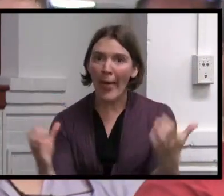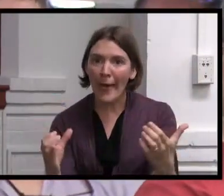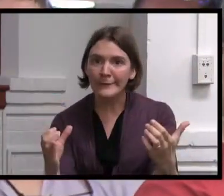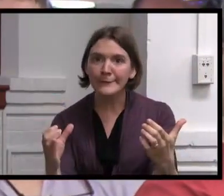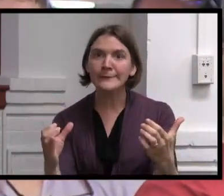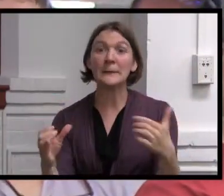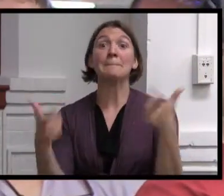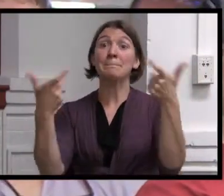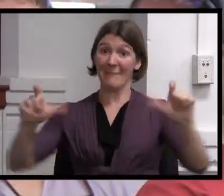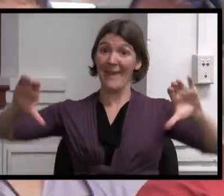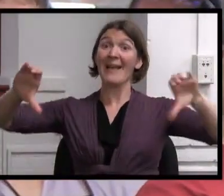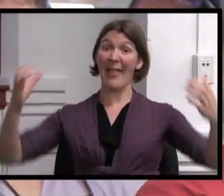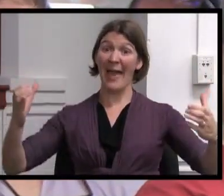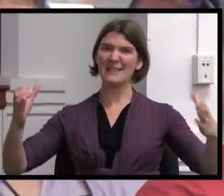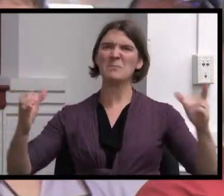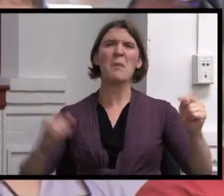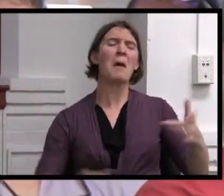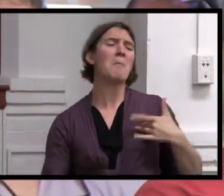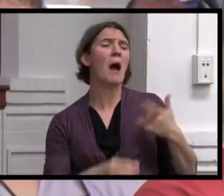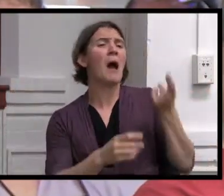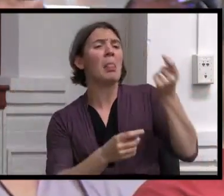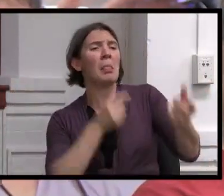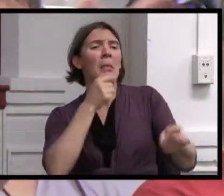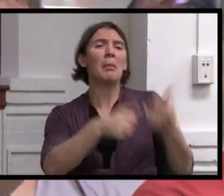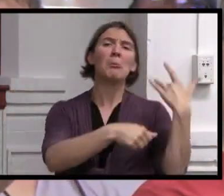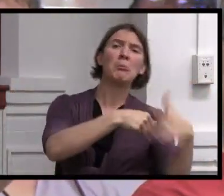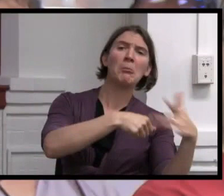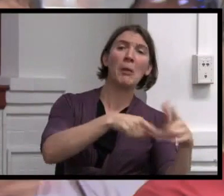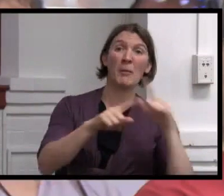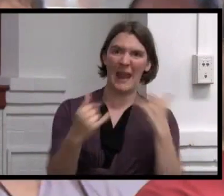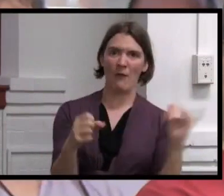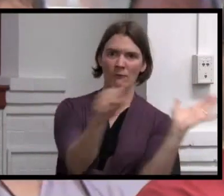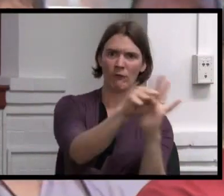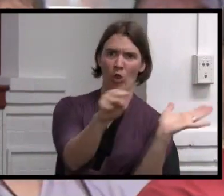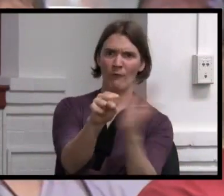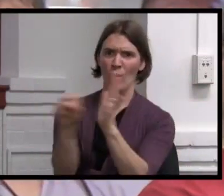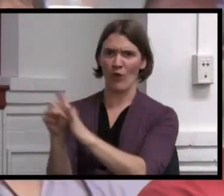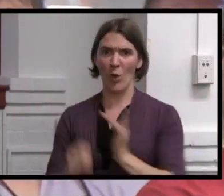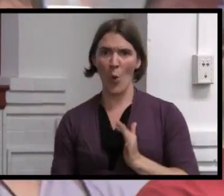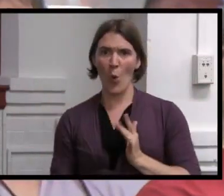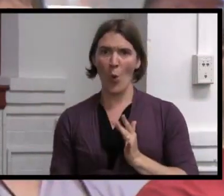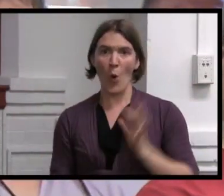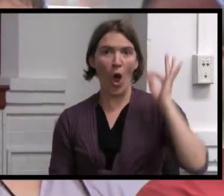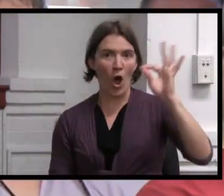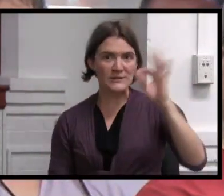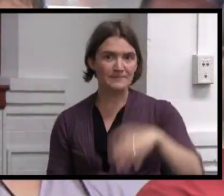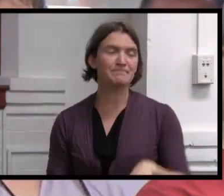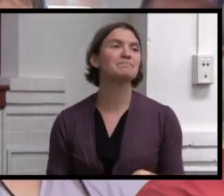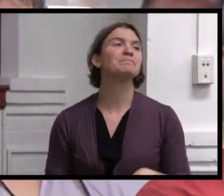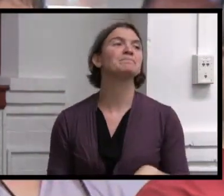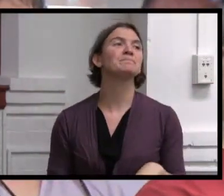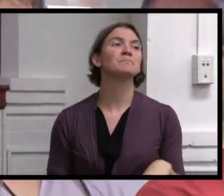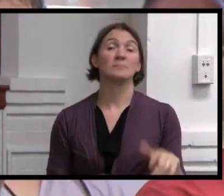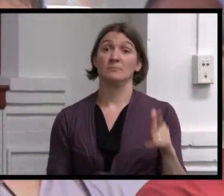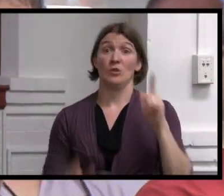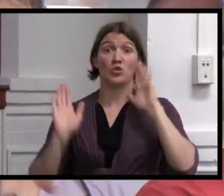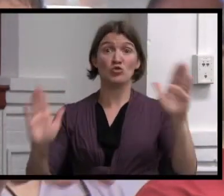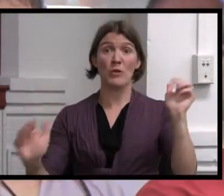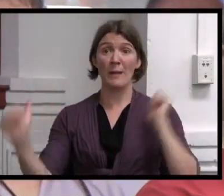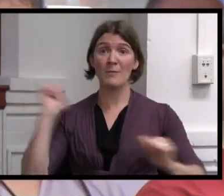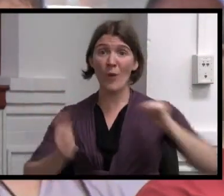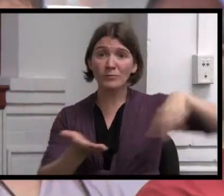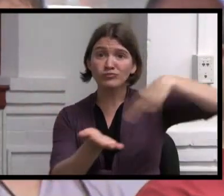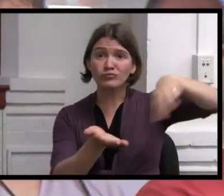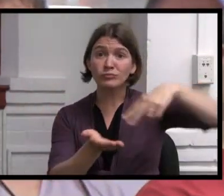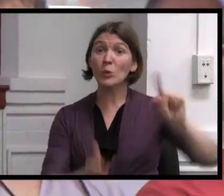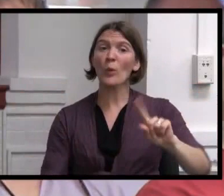always had big classes, but we've never filled classes. We have lots of full classes this season. We have incredible performances